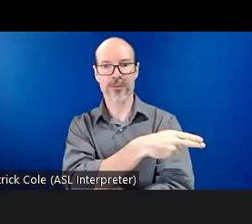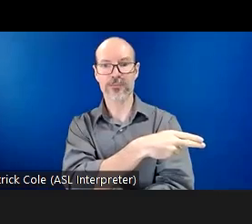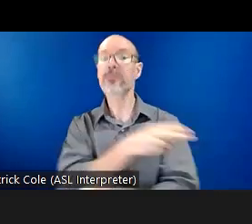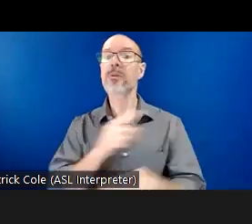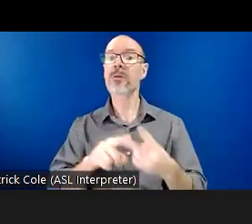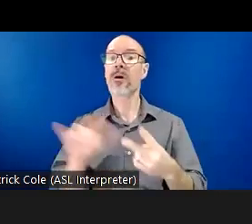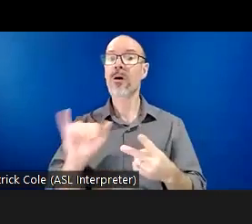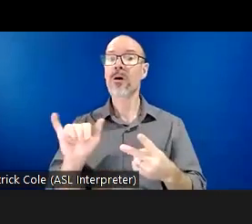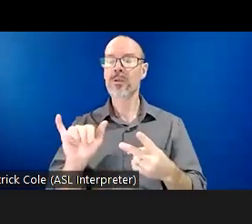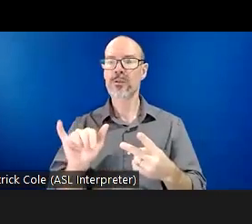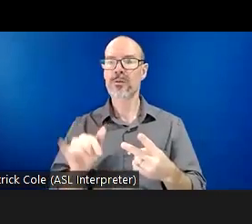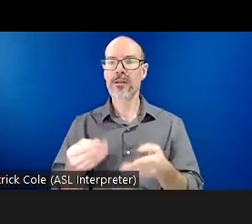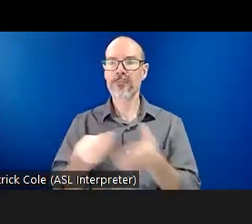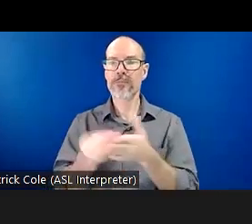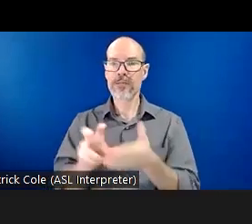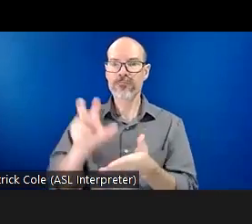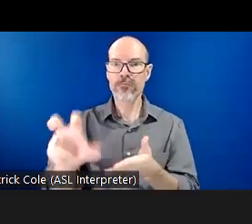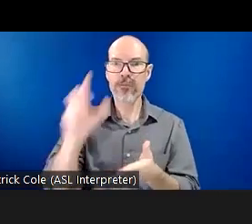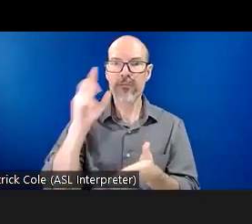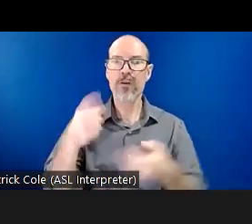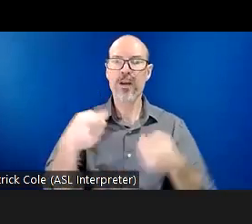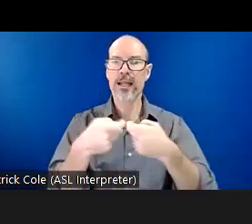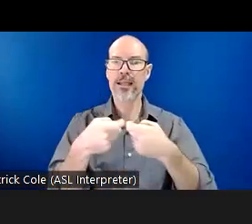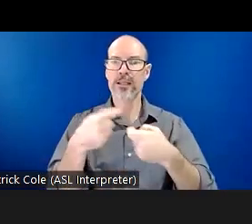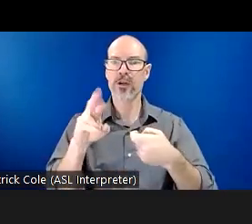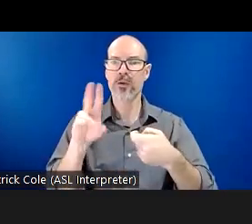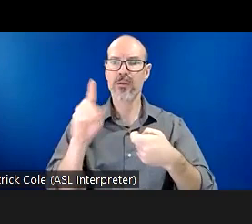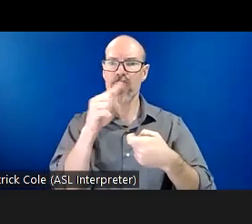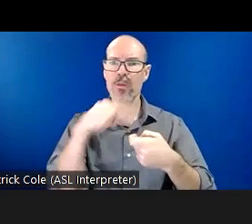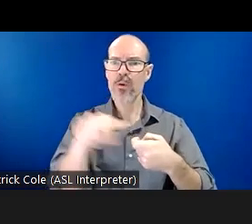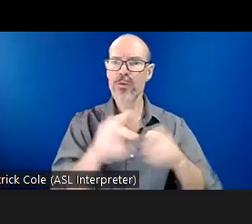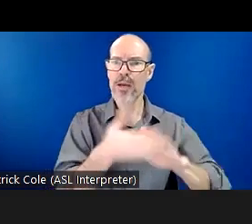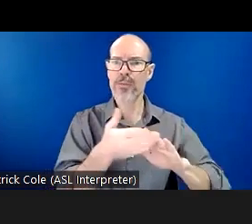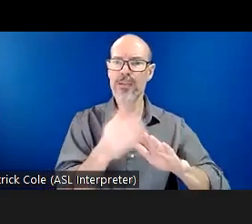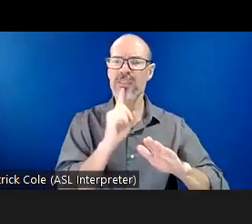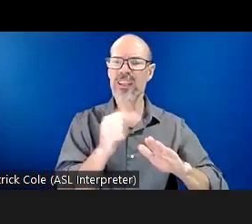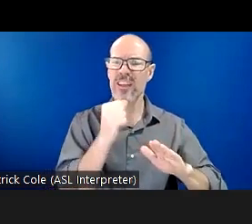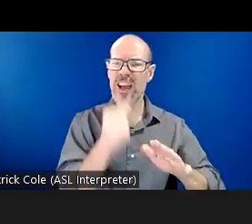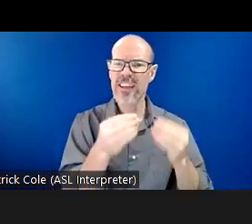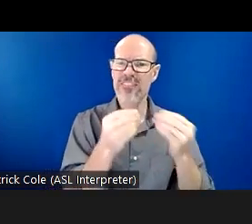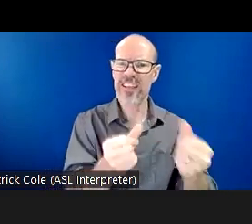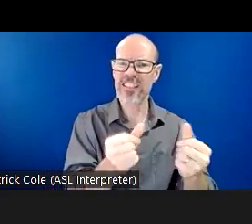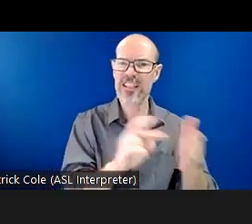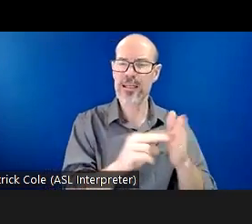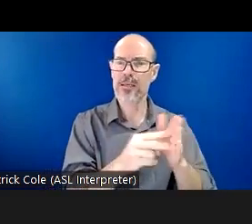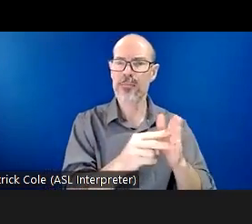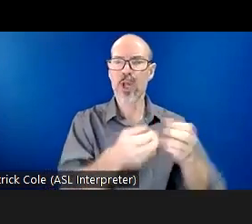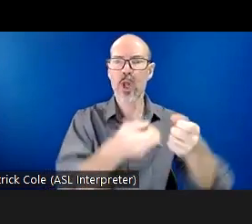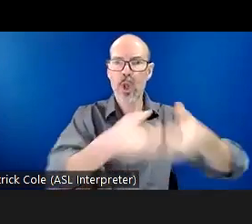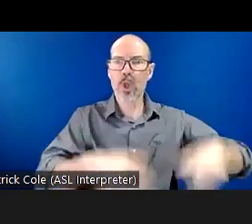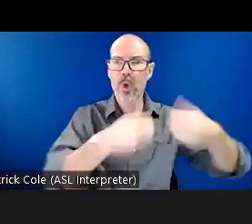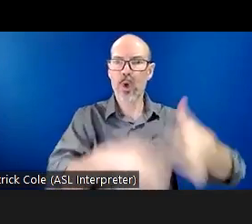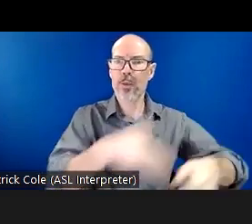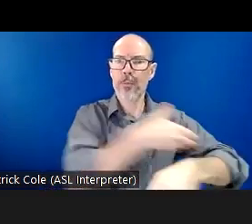electric grid investments to target inefficient operations that will result in the reduction of loss of power through distribution and